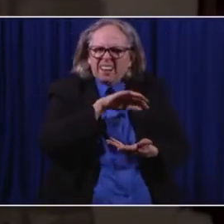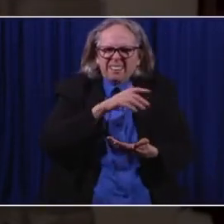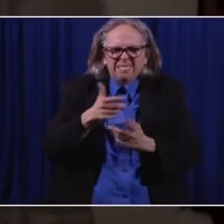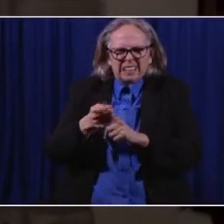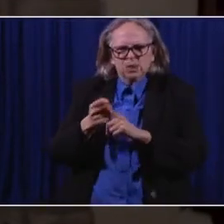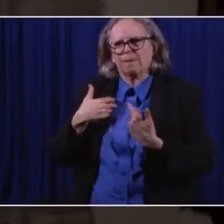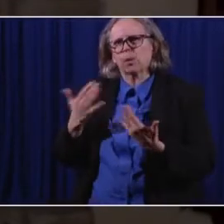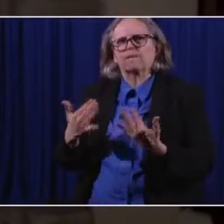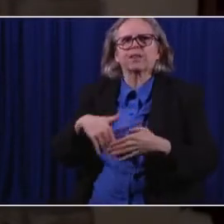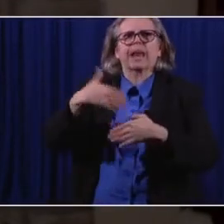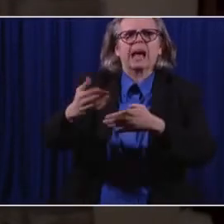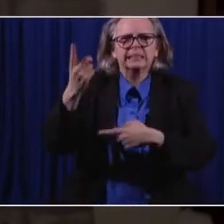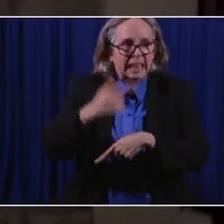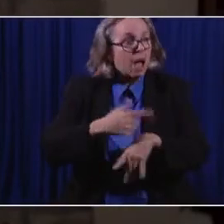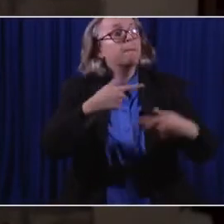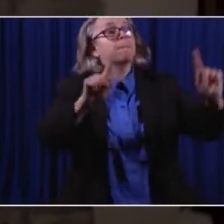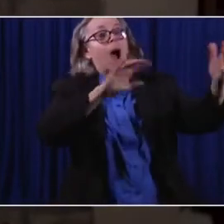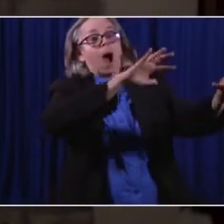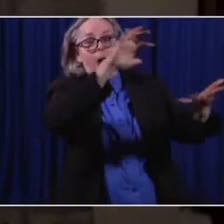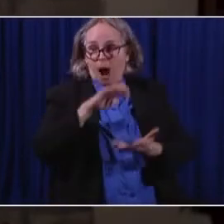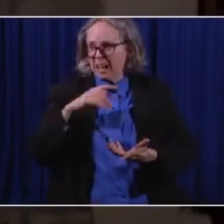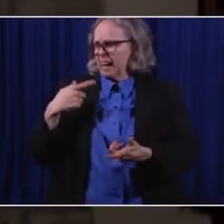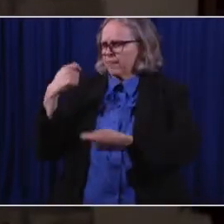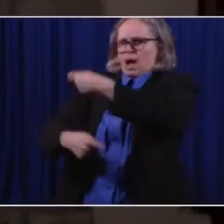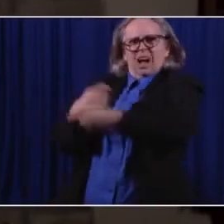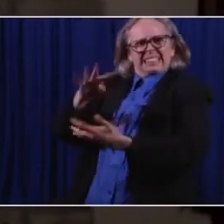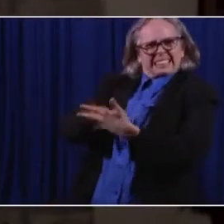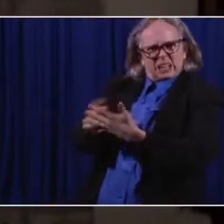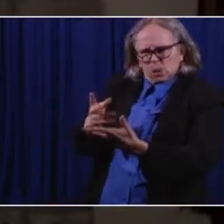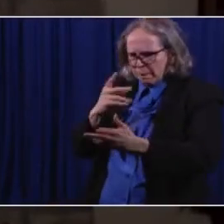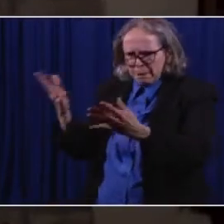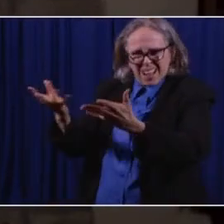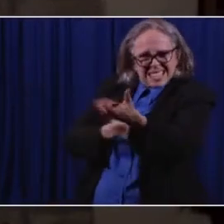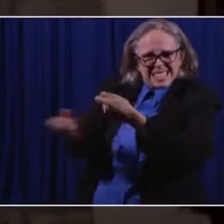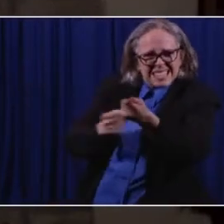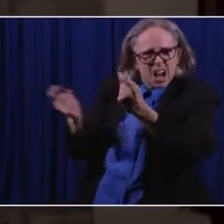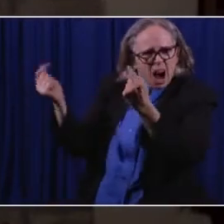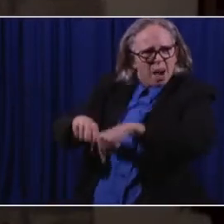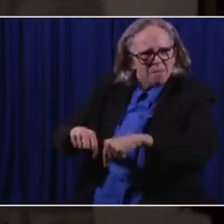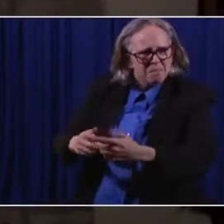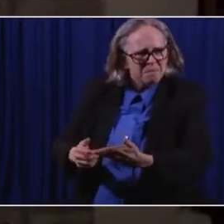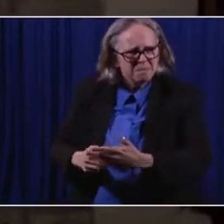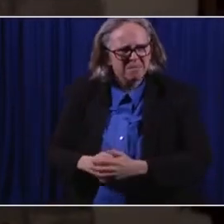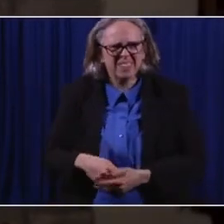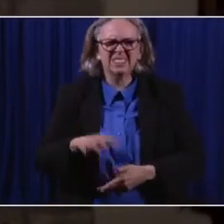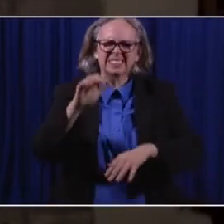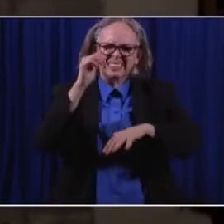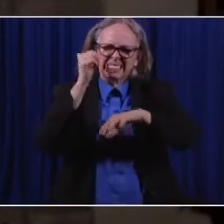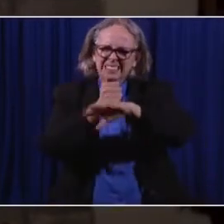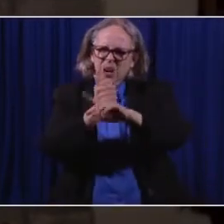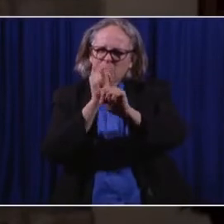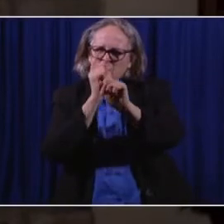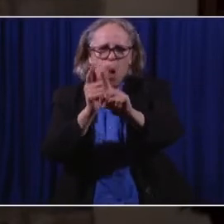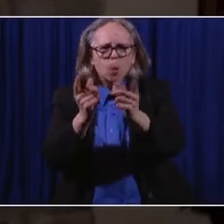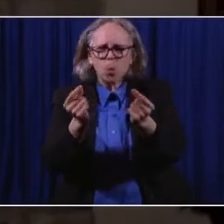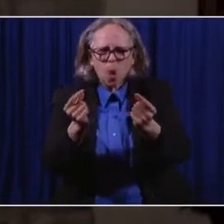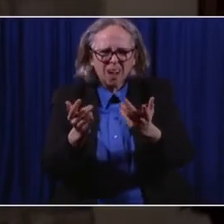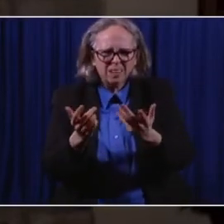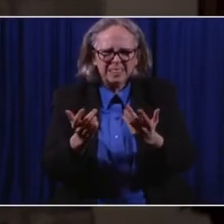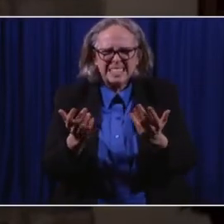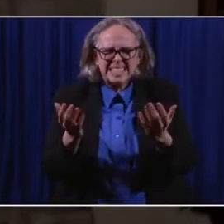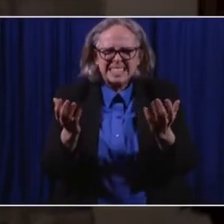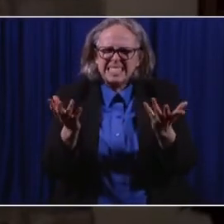mean, I put a bar up there today. I said, look, our goal should be for hospitals to turn it around in